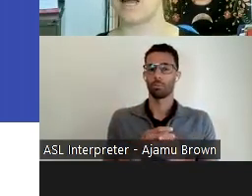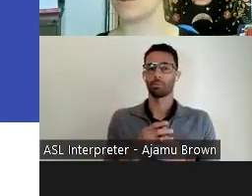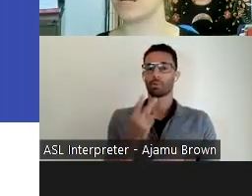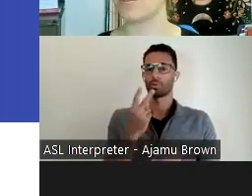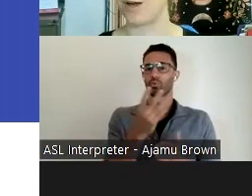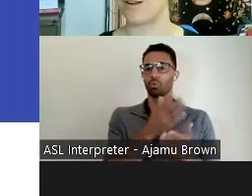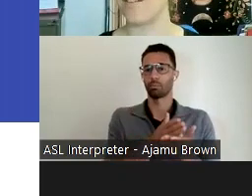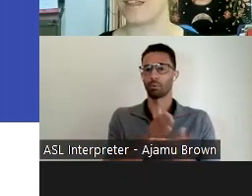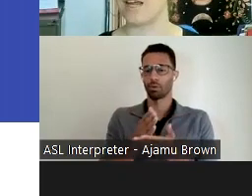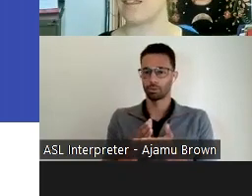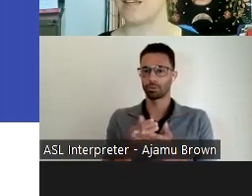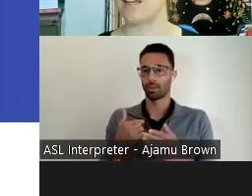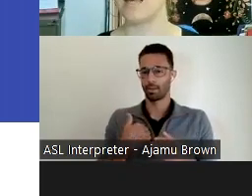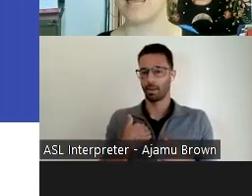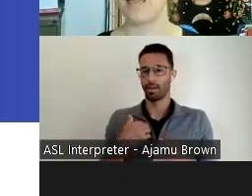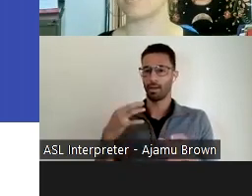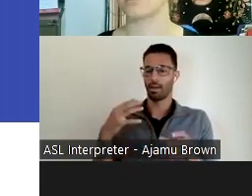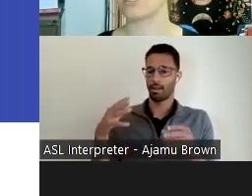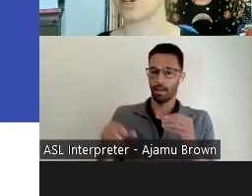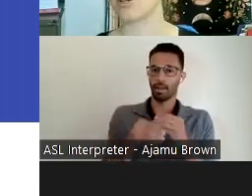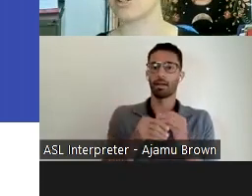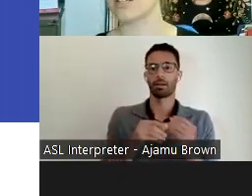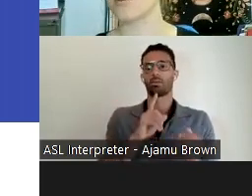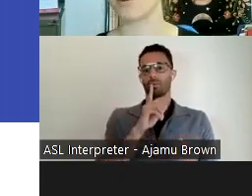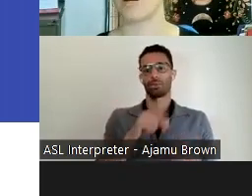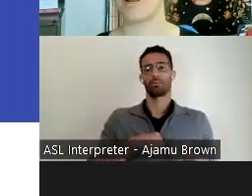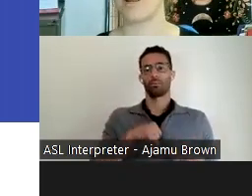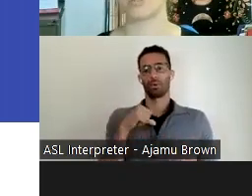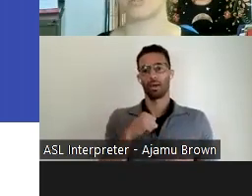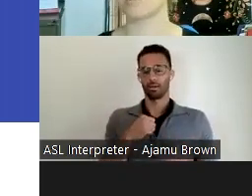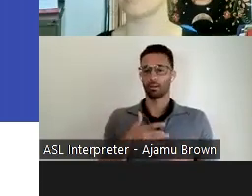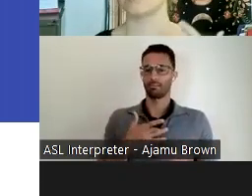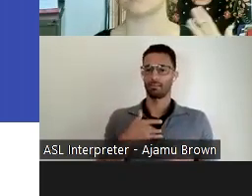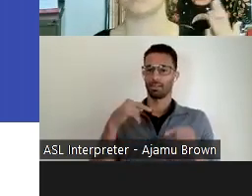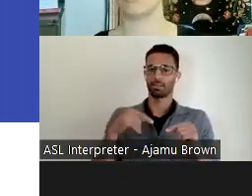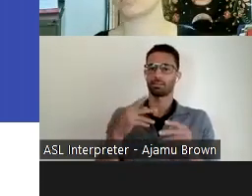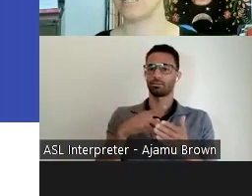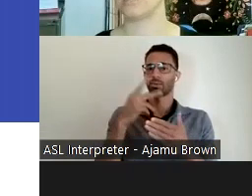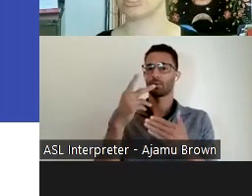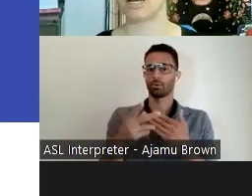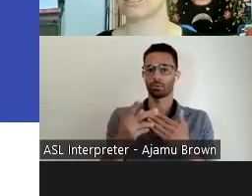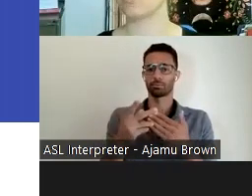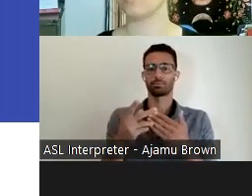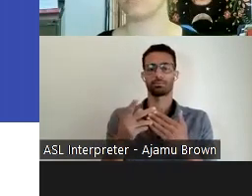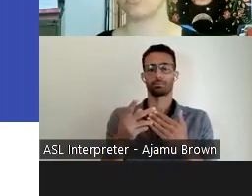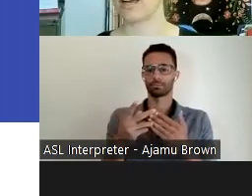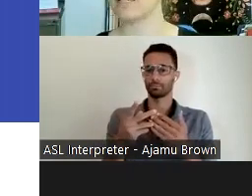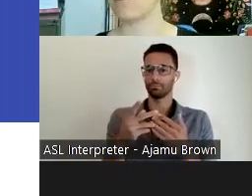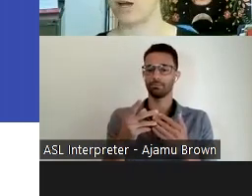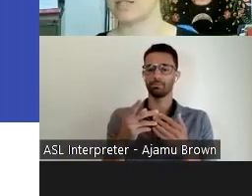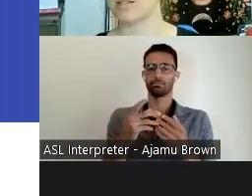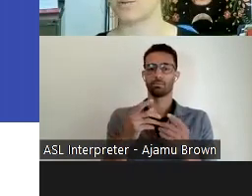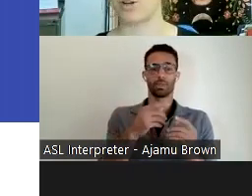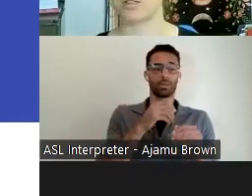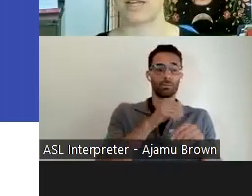in that I'm really proud of, and that I think have really turned this program from just, you know, sending checks to an